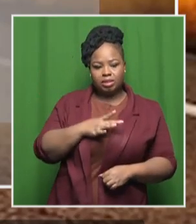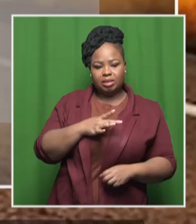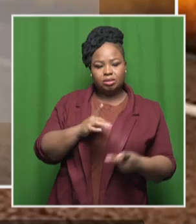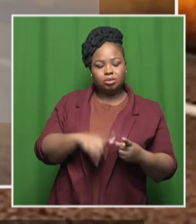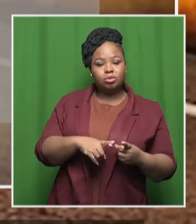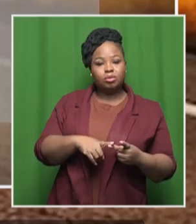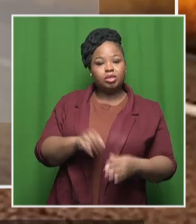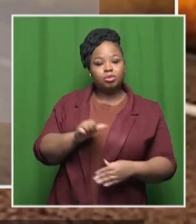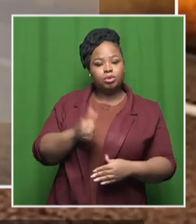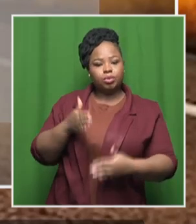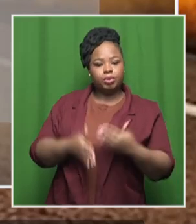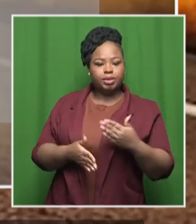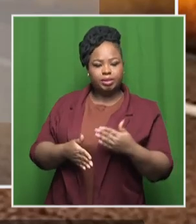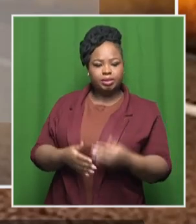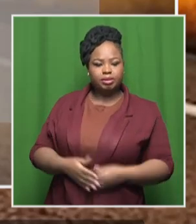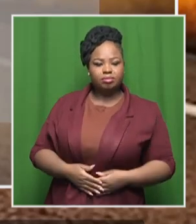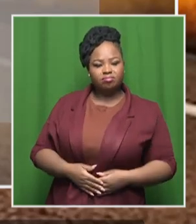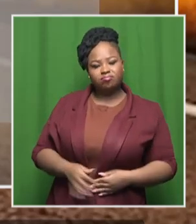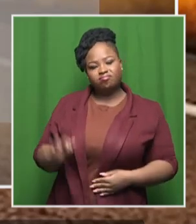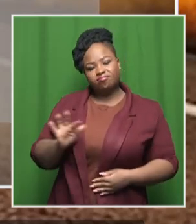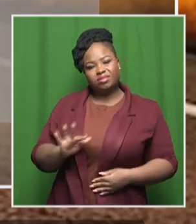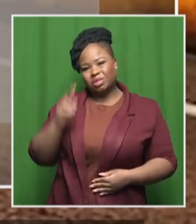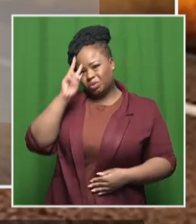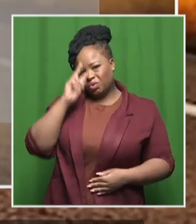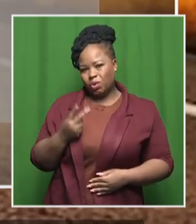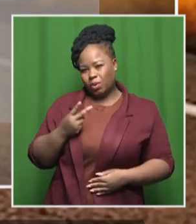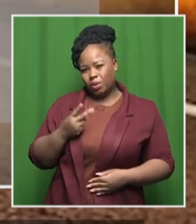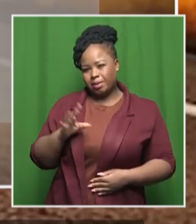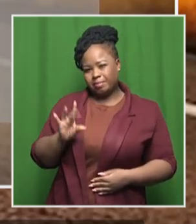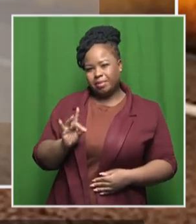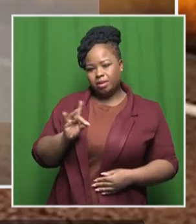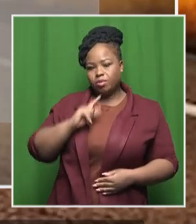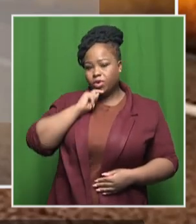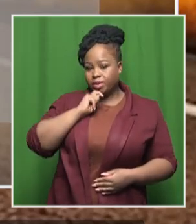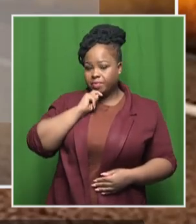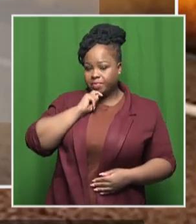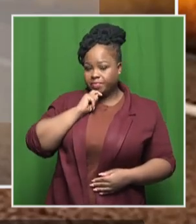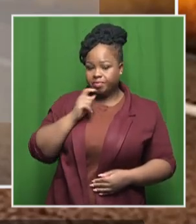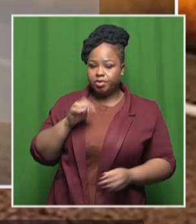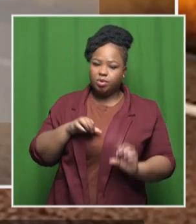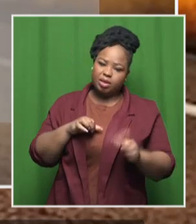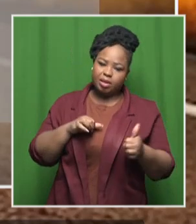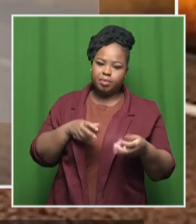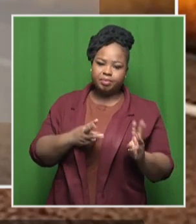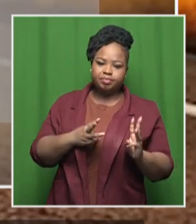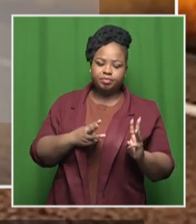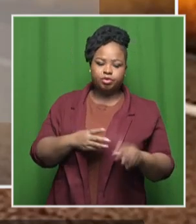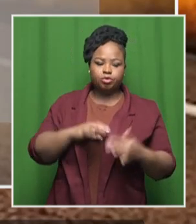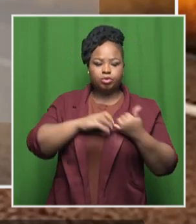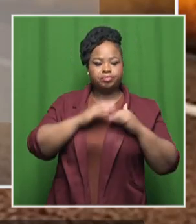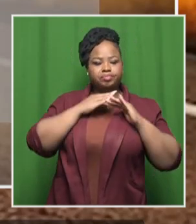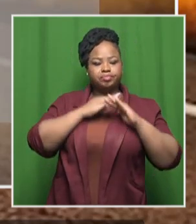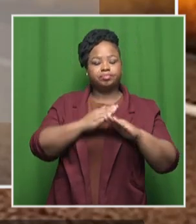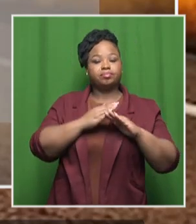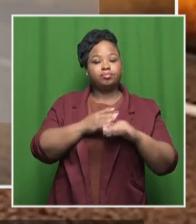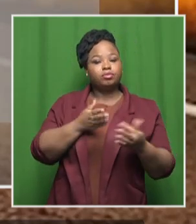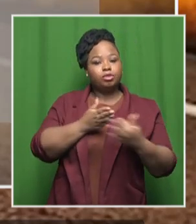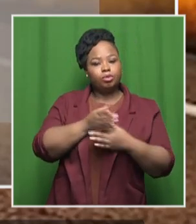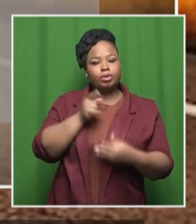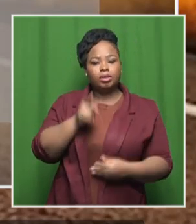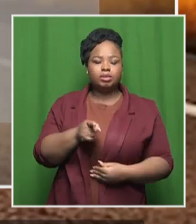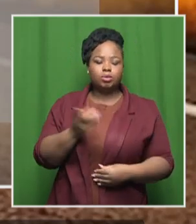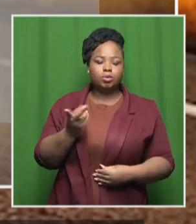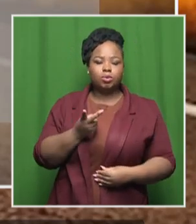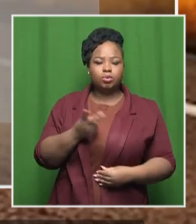right through the weekend until around about 2 a.m. Monday morning. So look at alternative routes to avoid sort of getting through that and then realizing you have to go